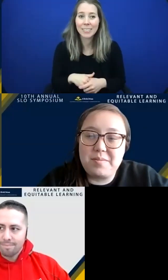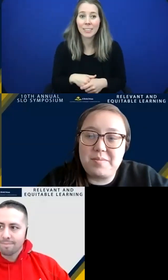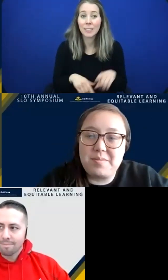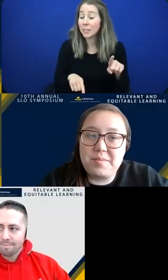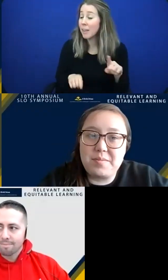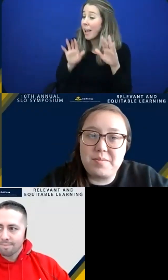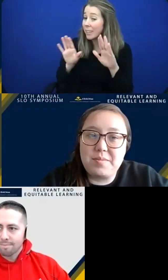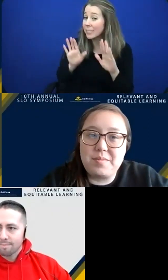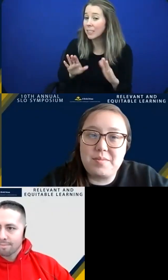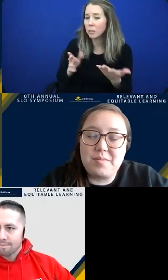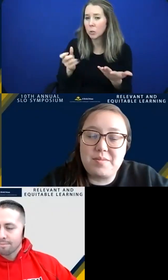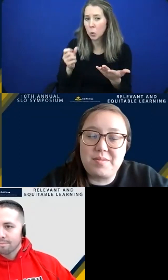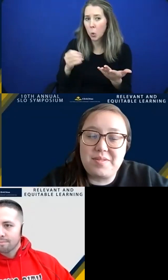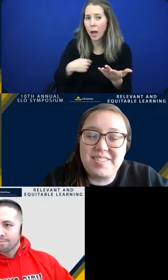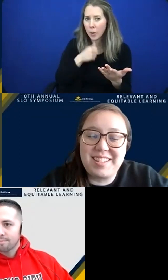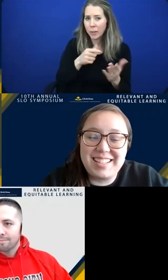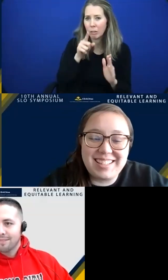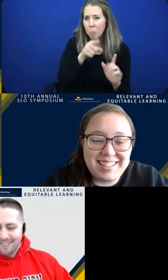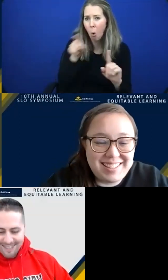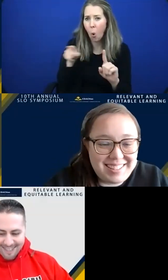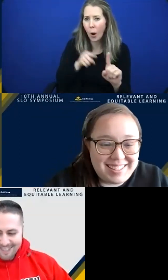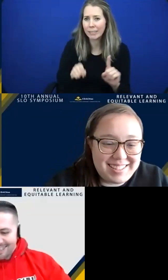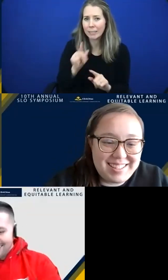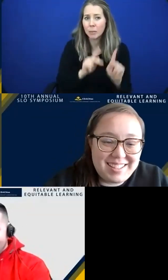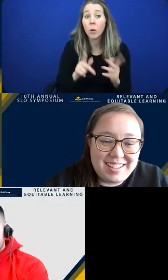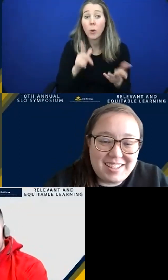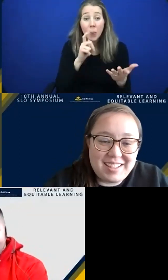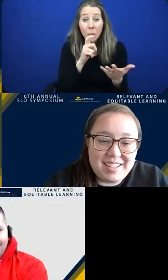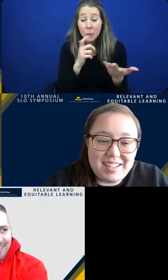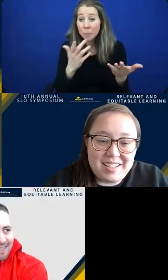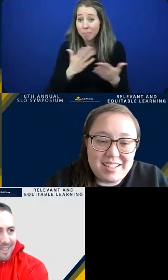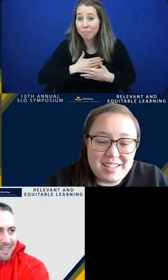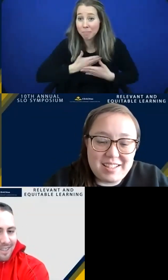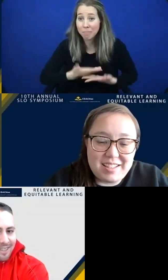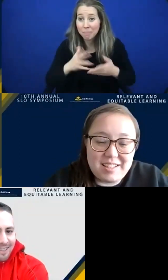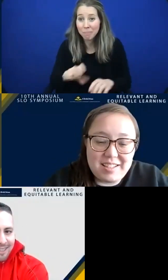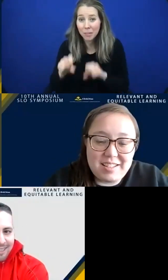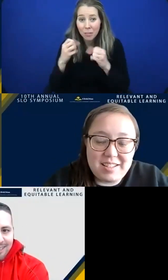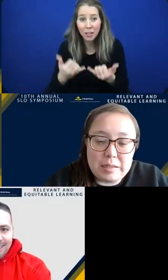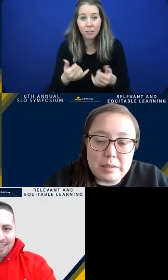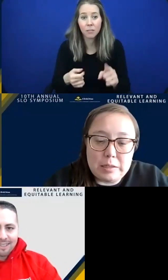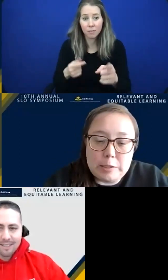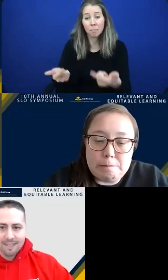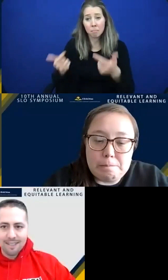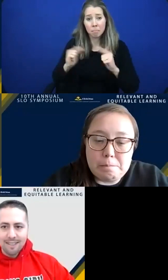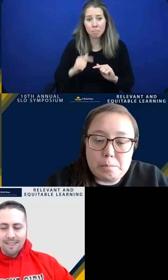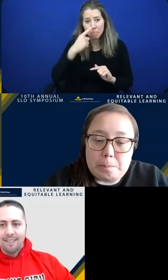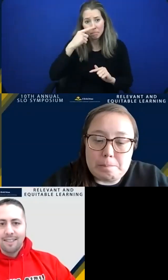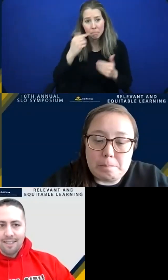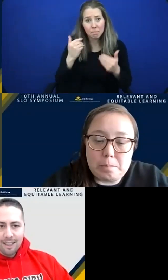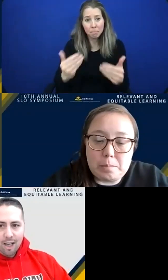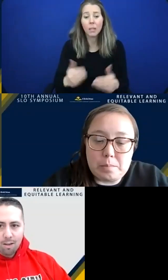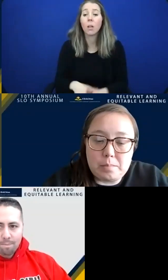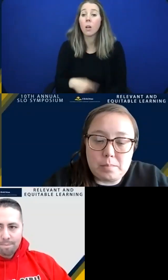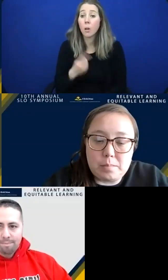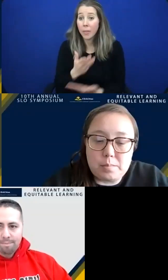Excellent. So that I don't have to be pointing fingers at anybody. Who would like to pick it up next? I can go, because one of the things that I